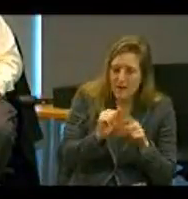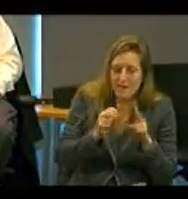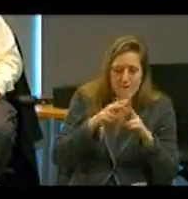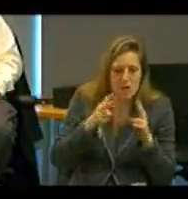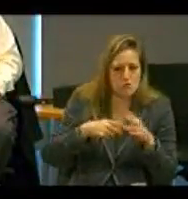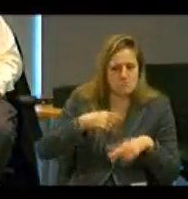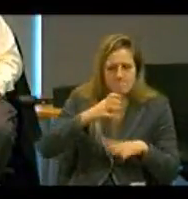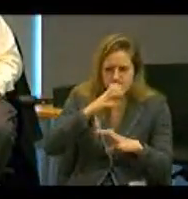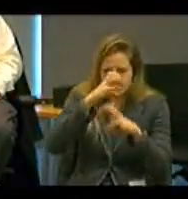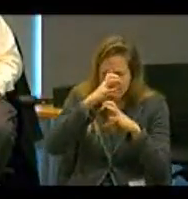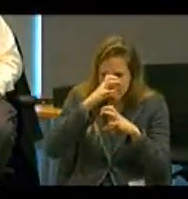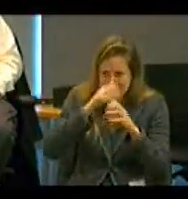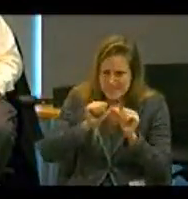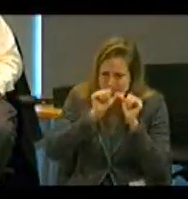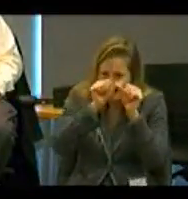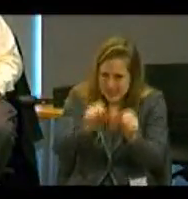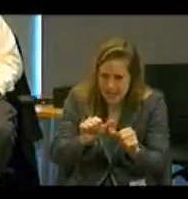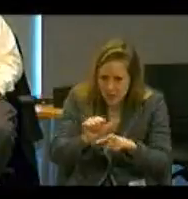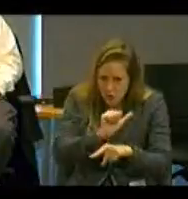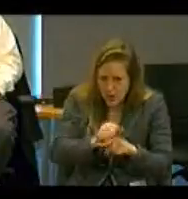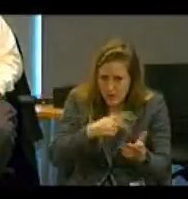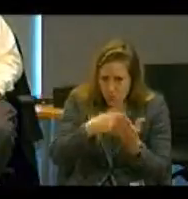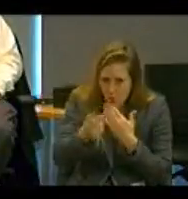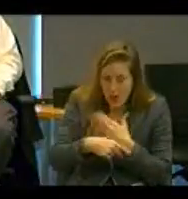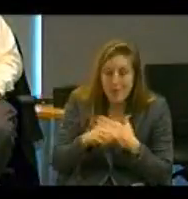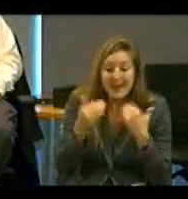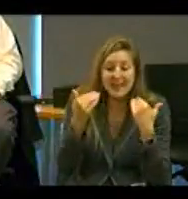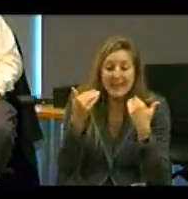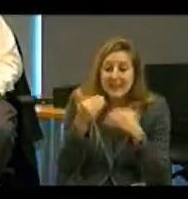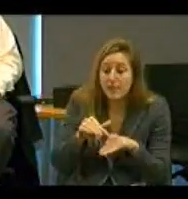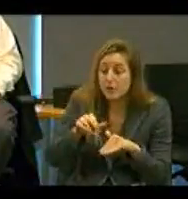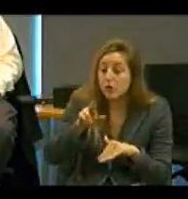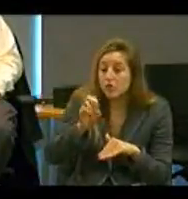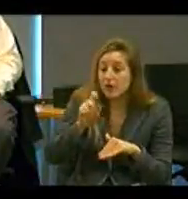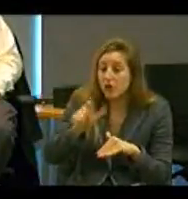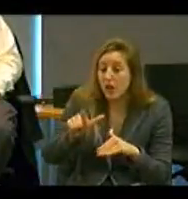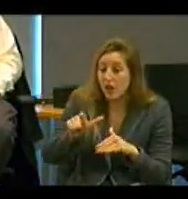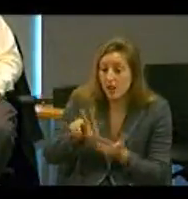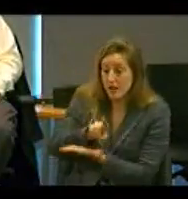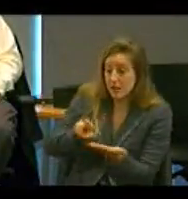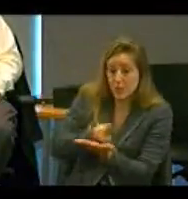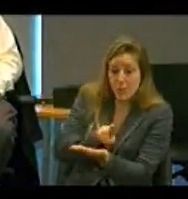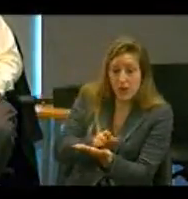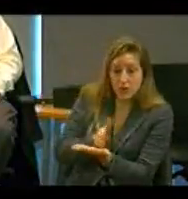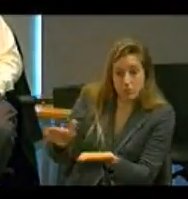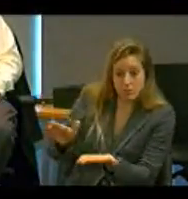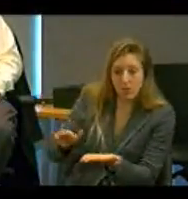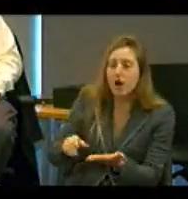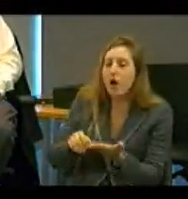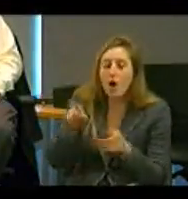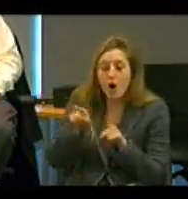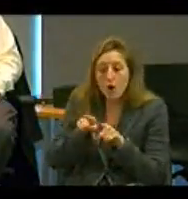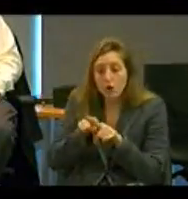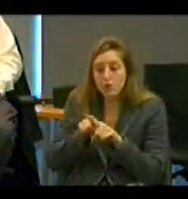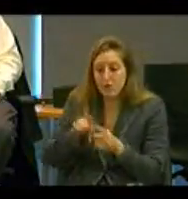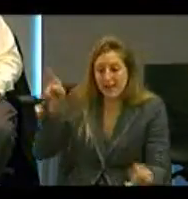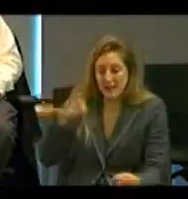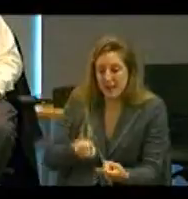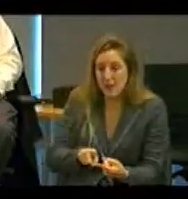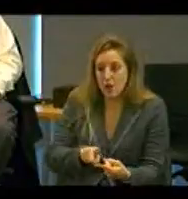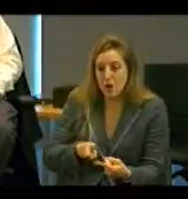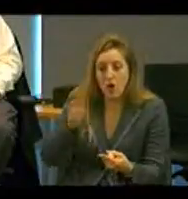training program, eliminated the racial disparities and almost eliminated all their classroom, their